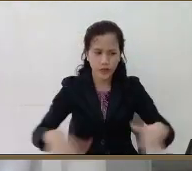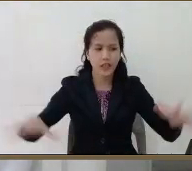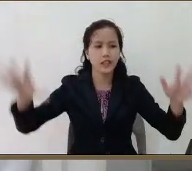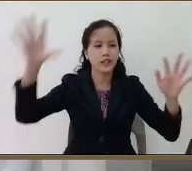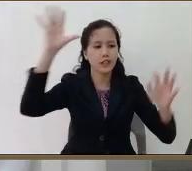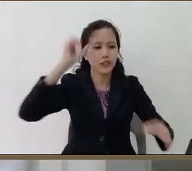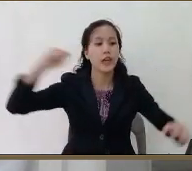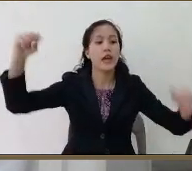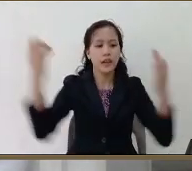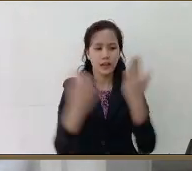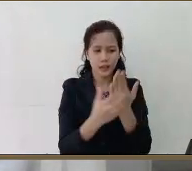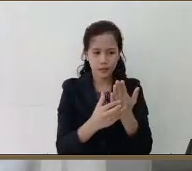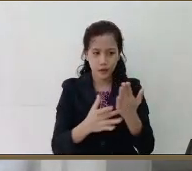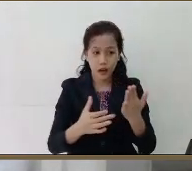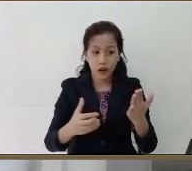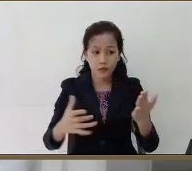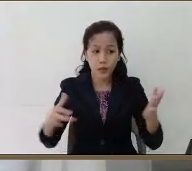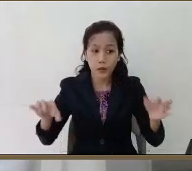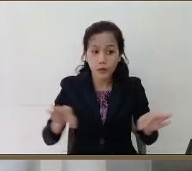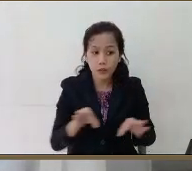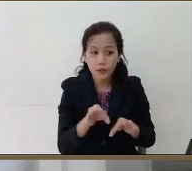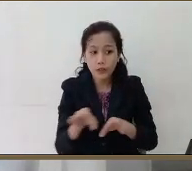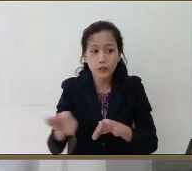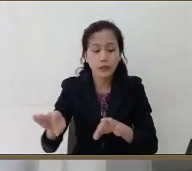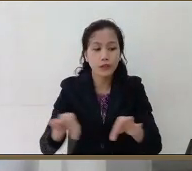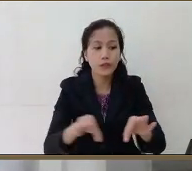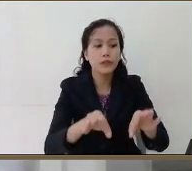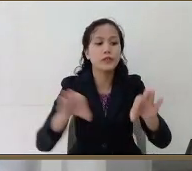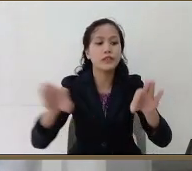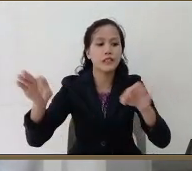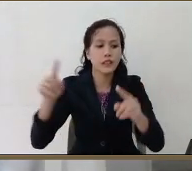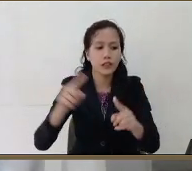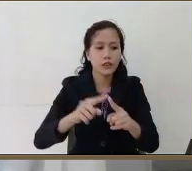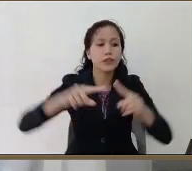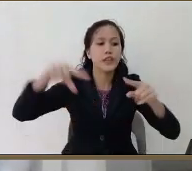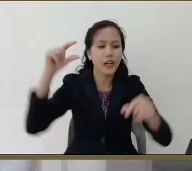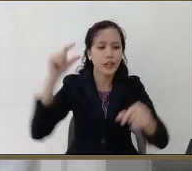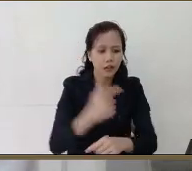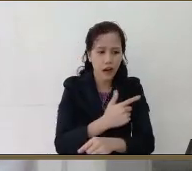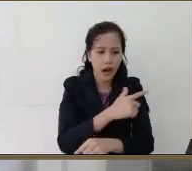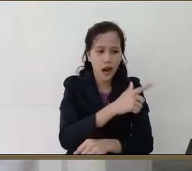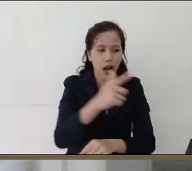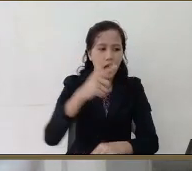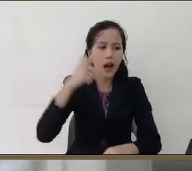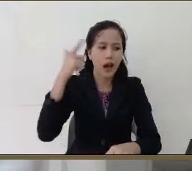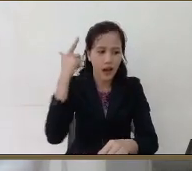is finished," his blood flowed to the